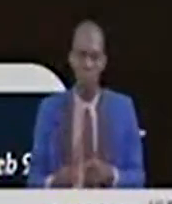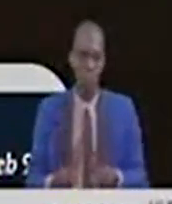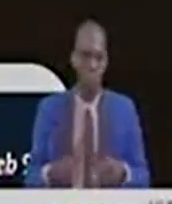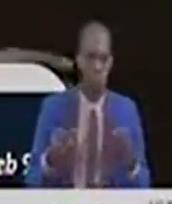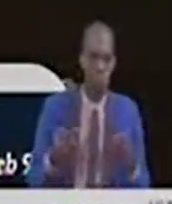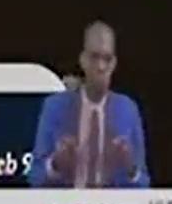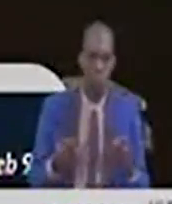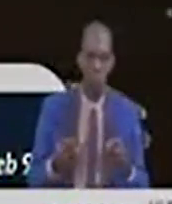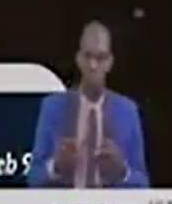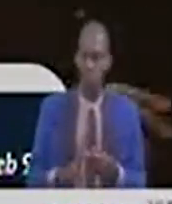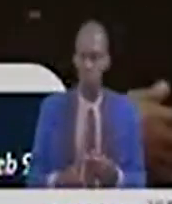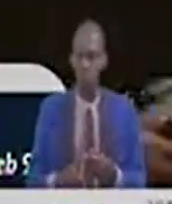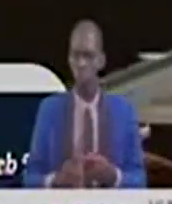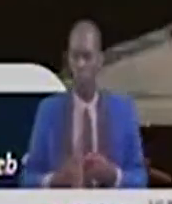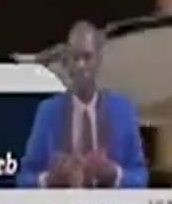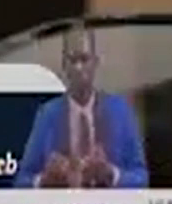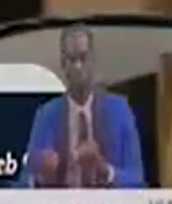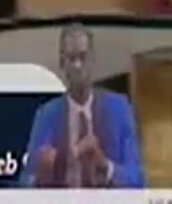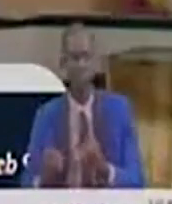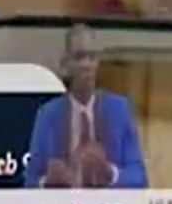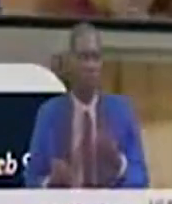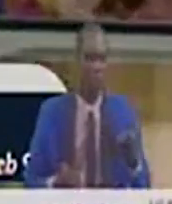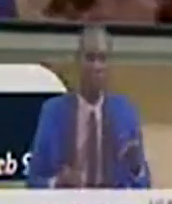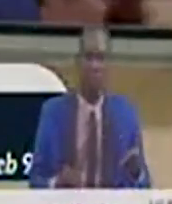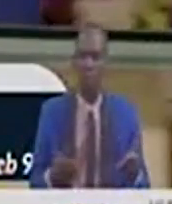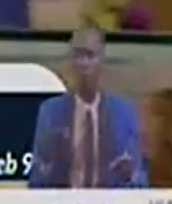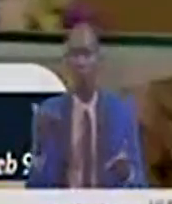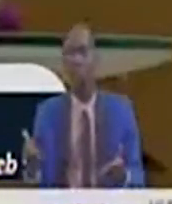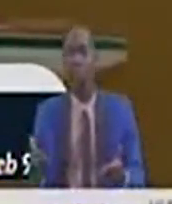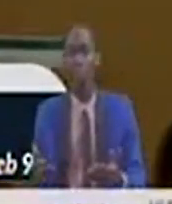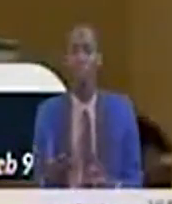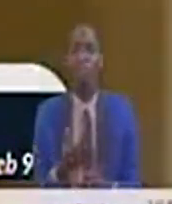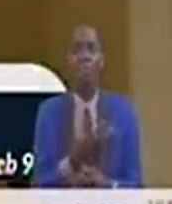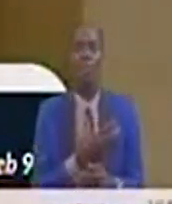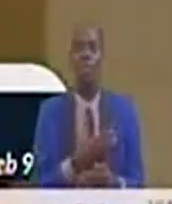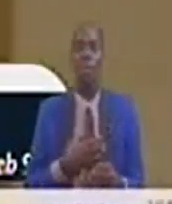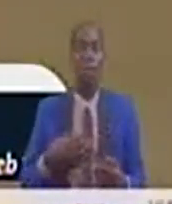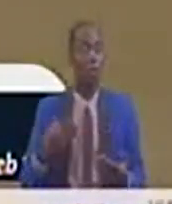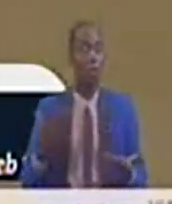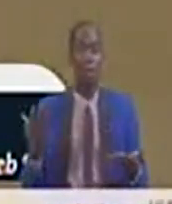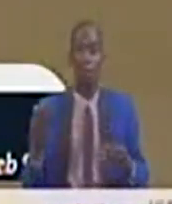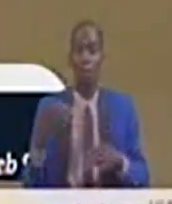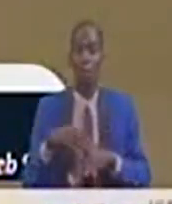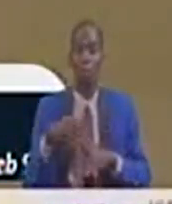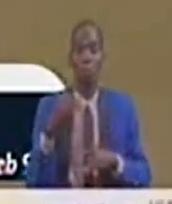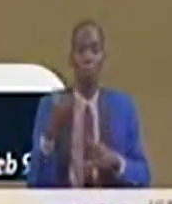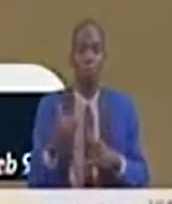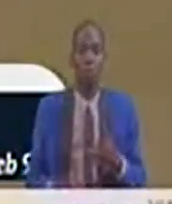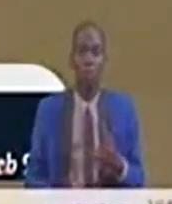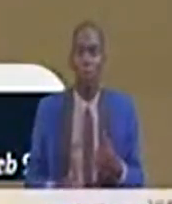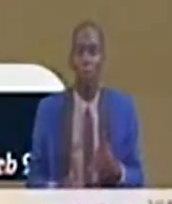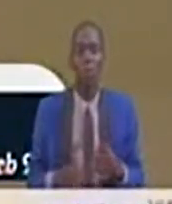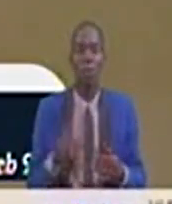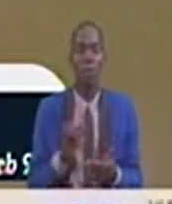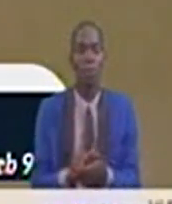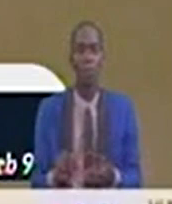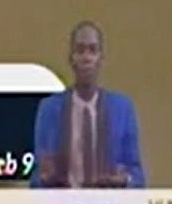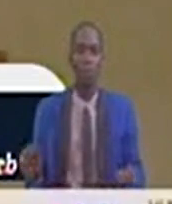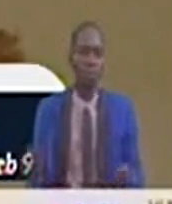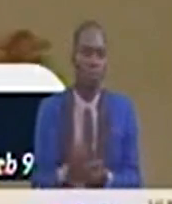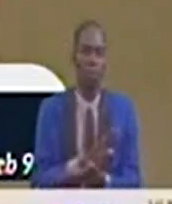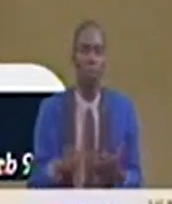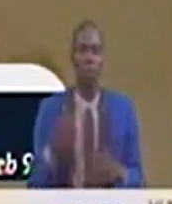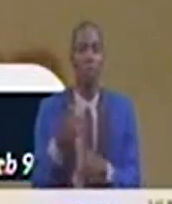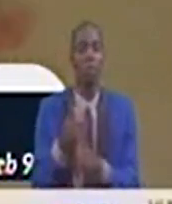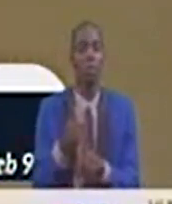push, to drive, to move here, to move there, and unfortunately, he destroys